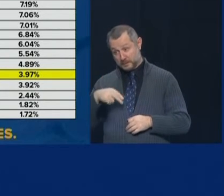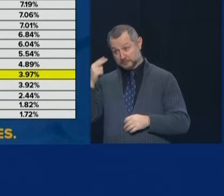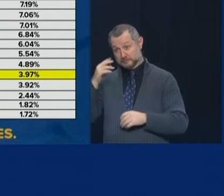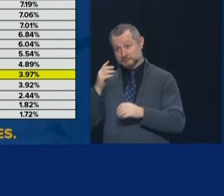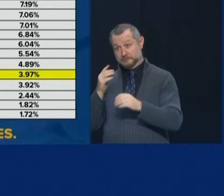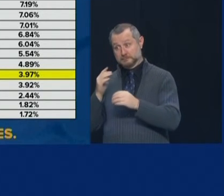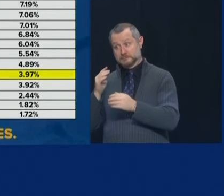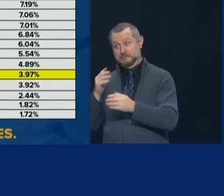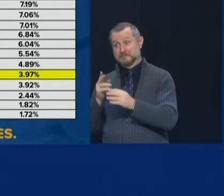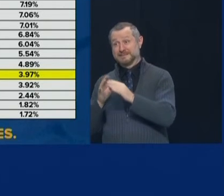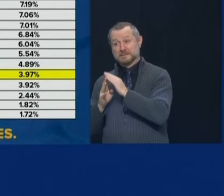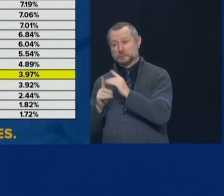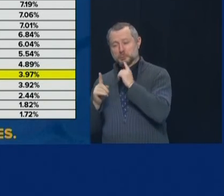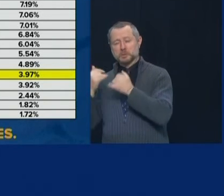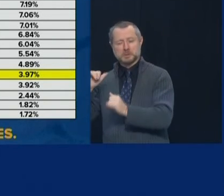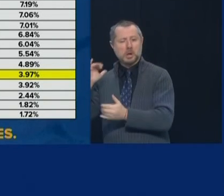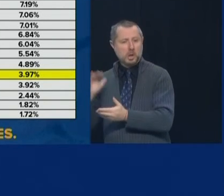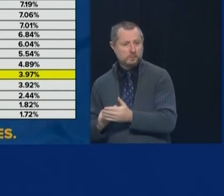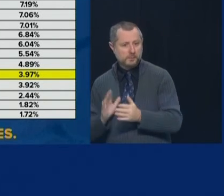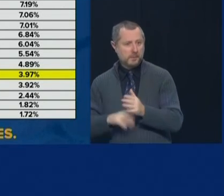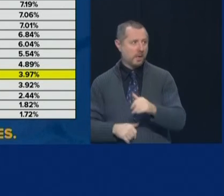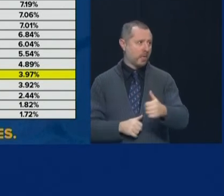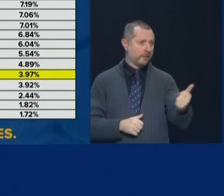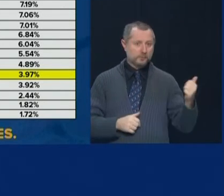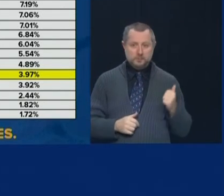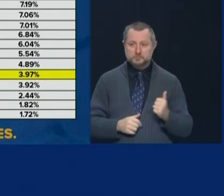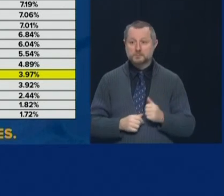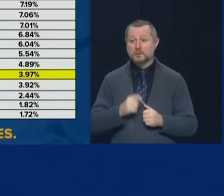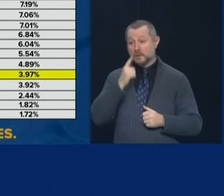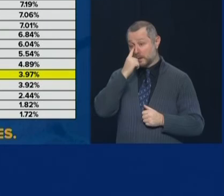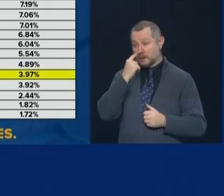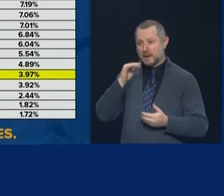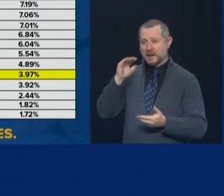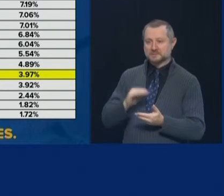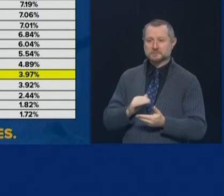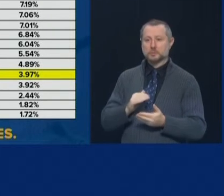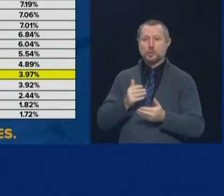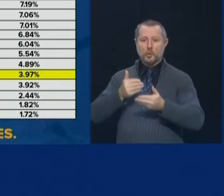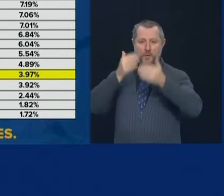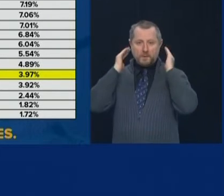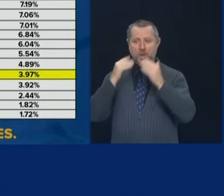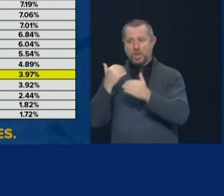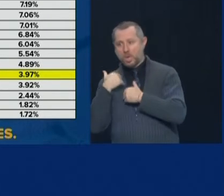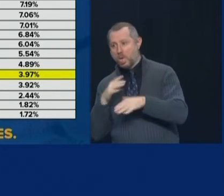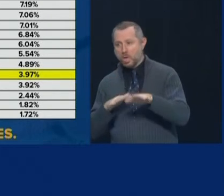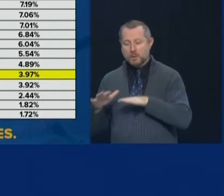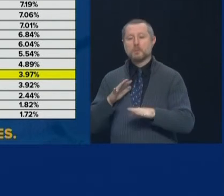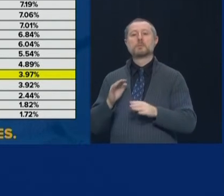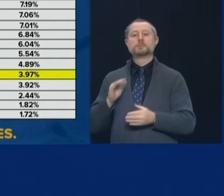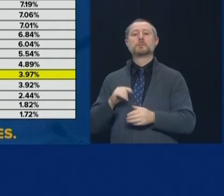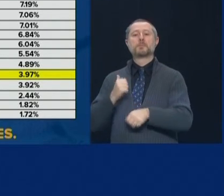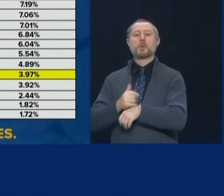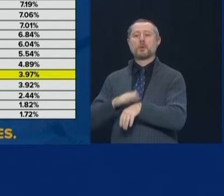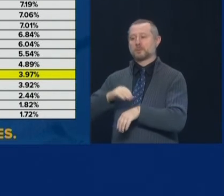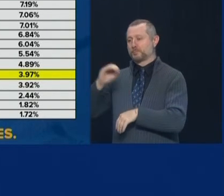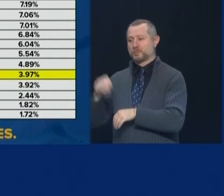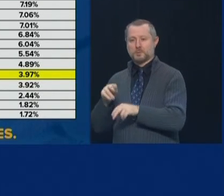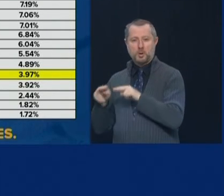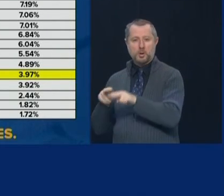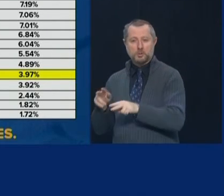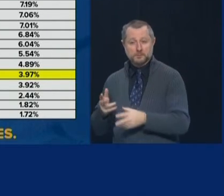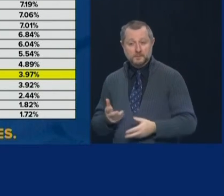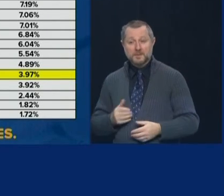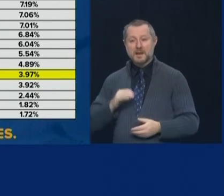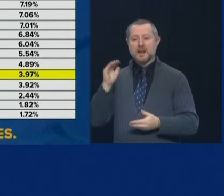less burden on our hospitals, pro rata, less of a hospital emergency than the other